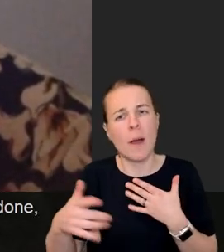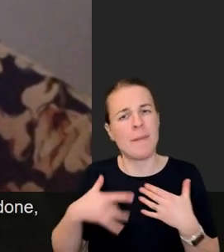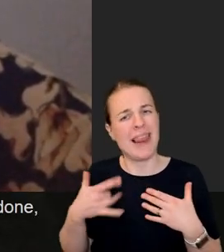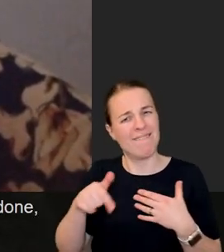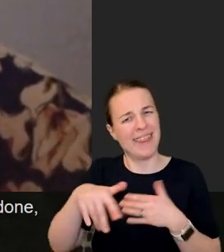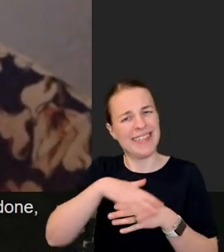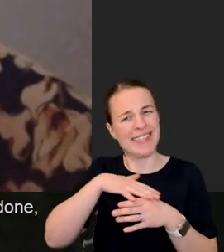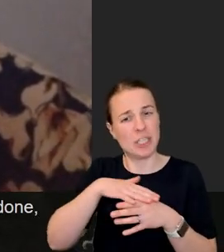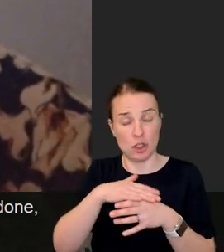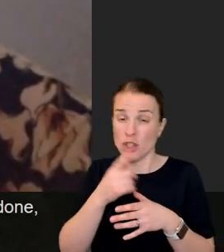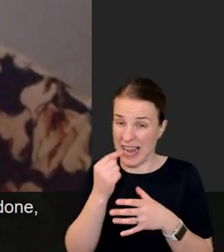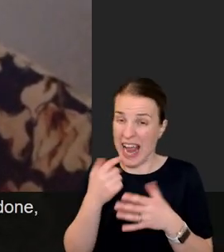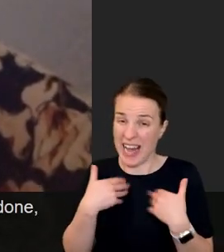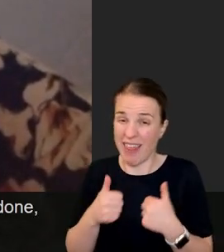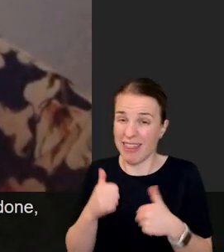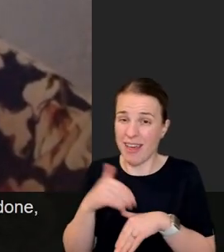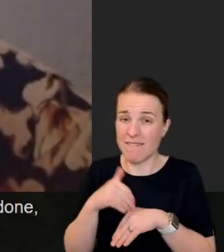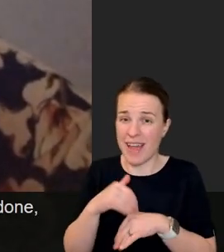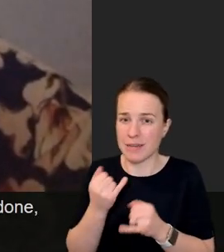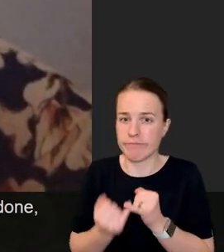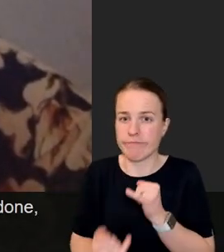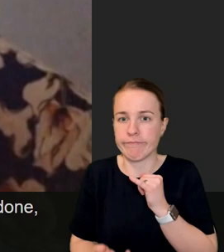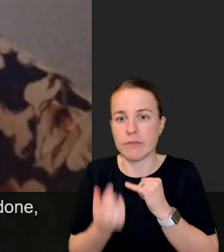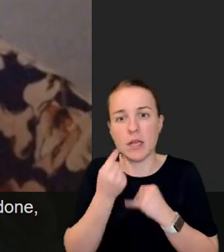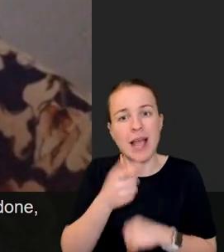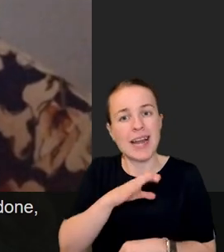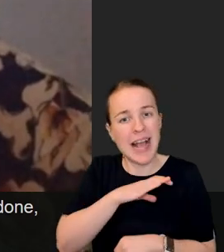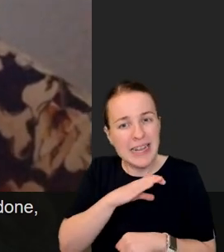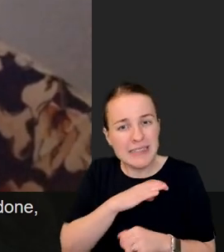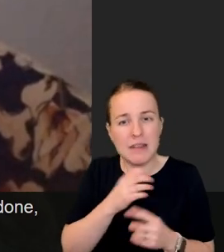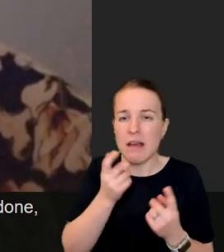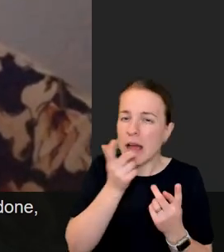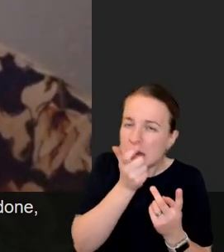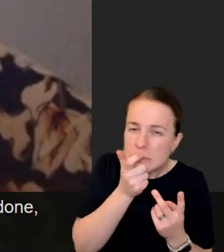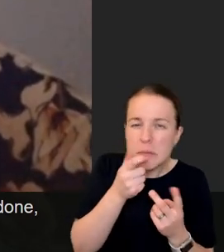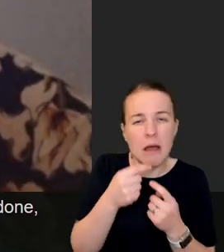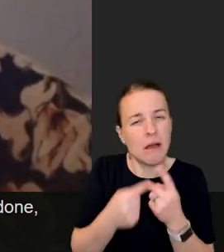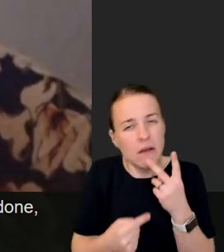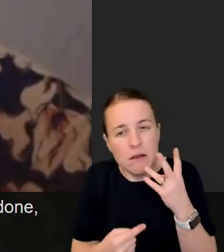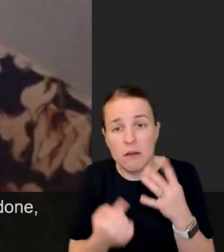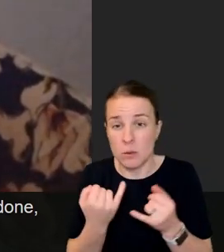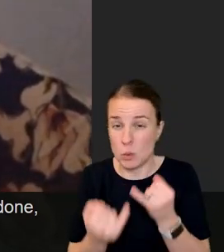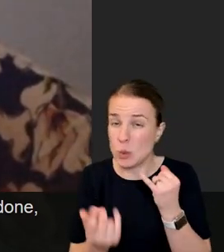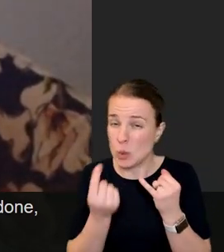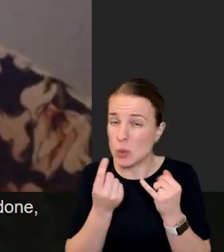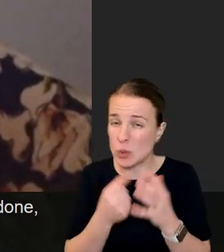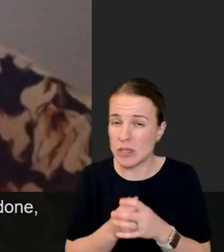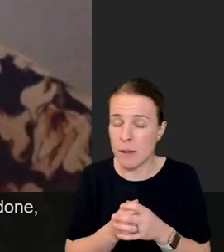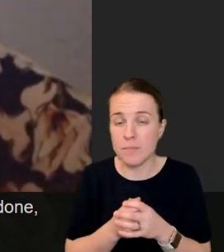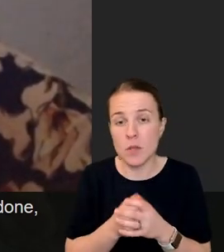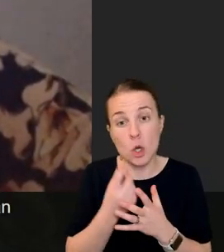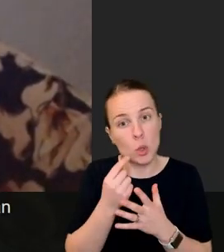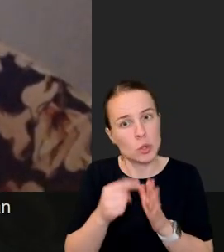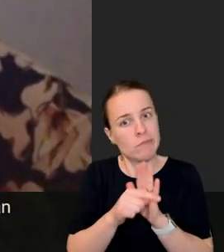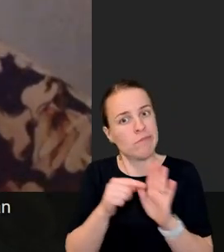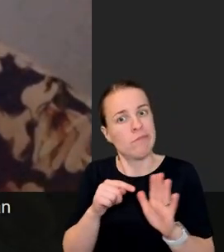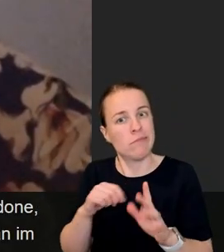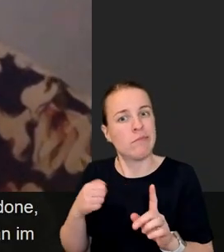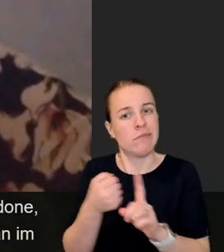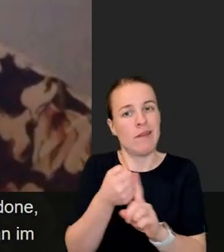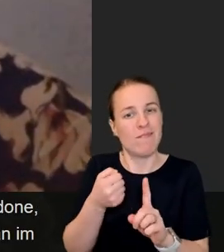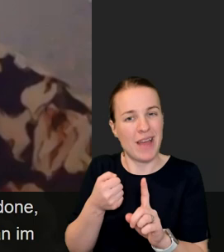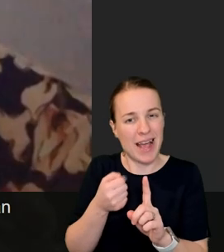and conditions such as asthma. This can have an effect on lockdown, having